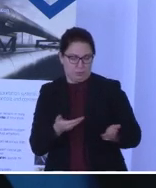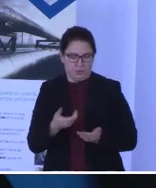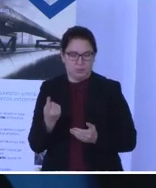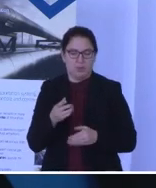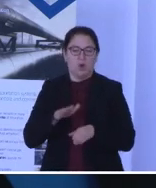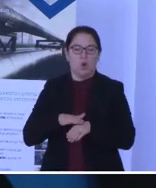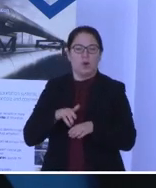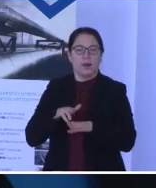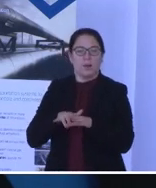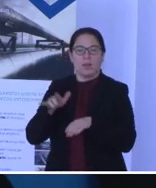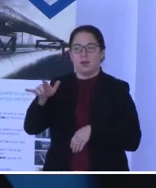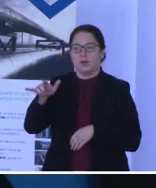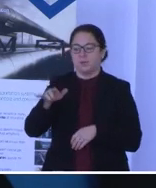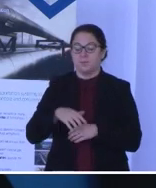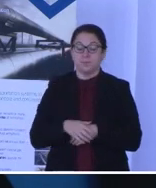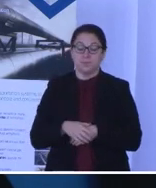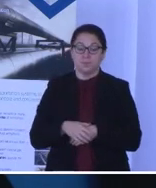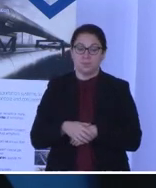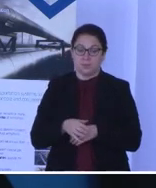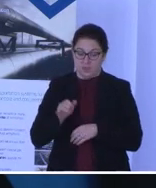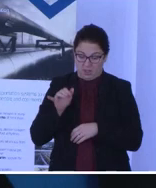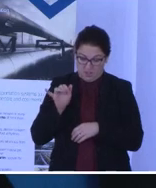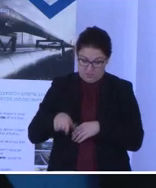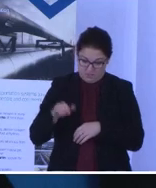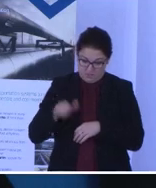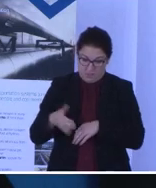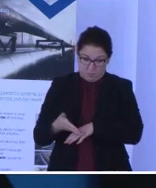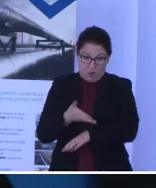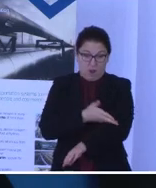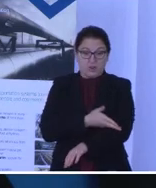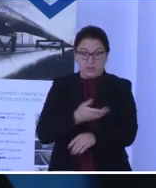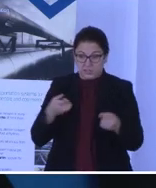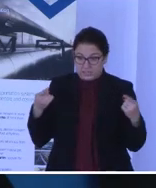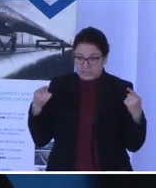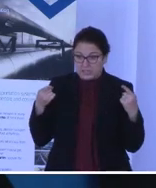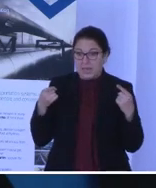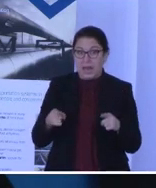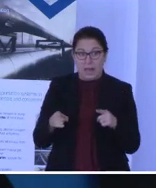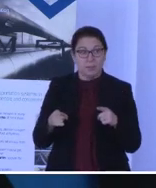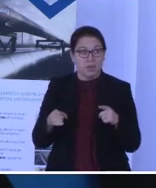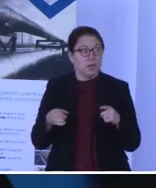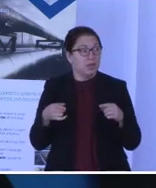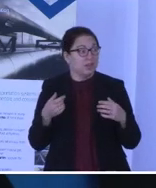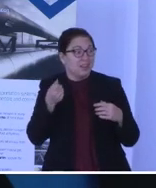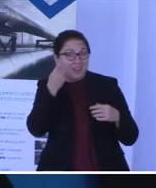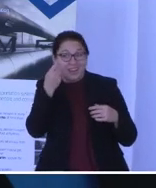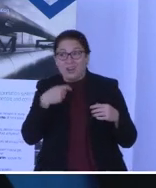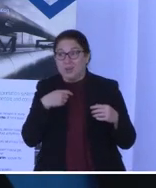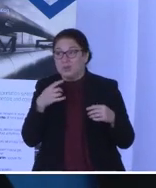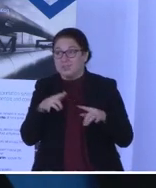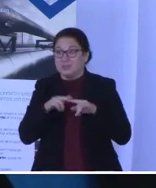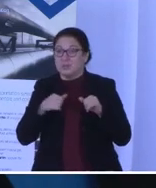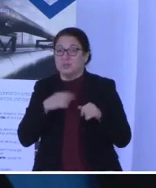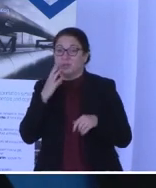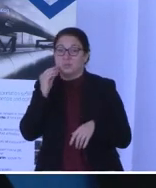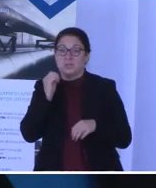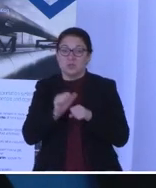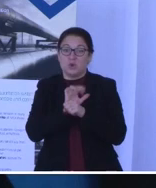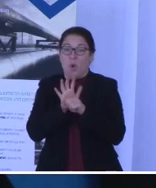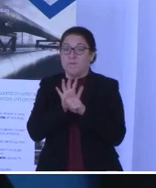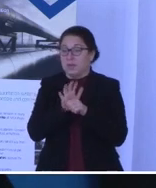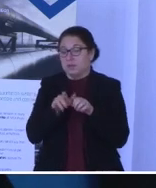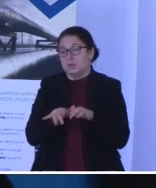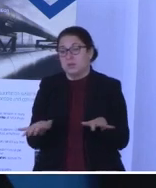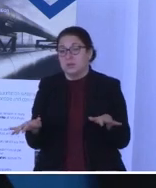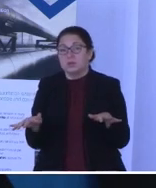And all of this has occurred while the agencies also had to adapt to the COVID situation, which required not